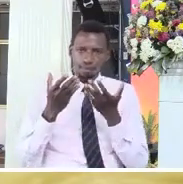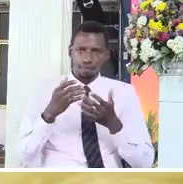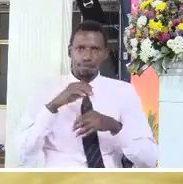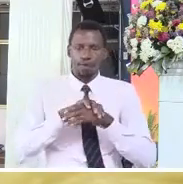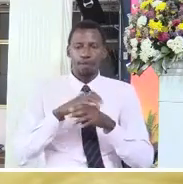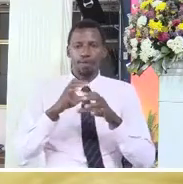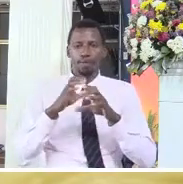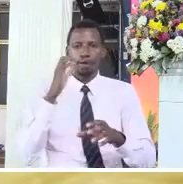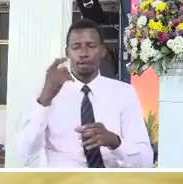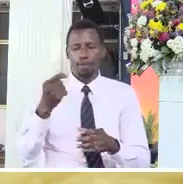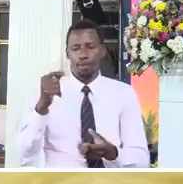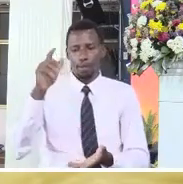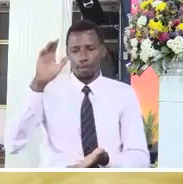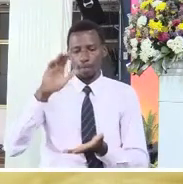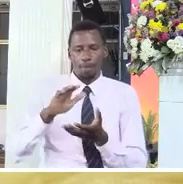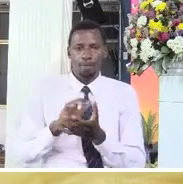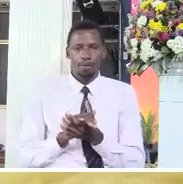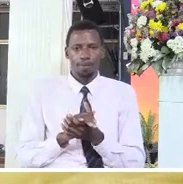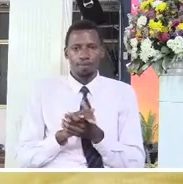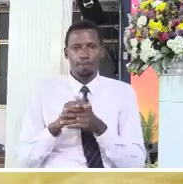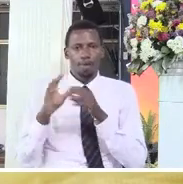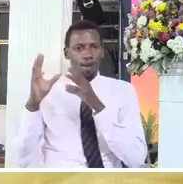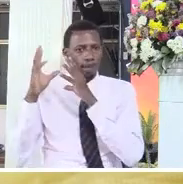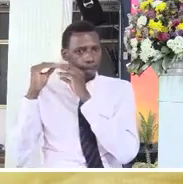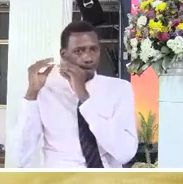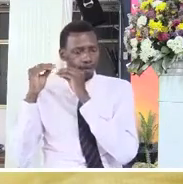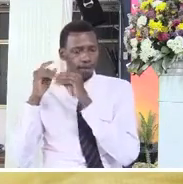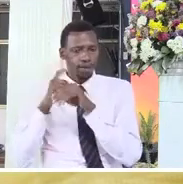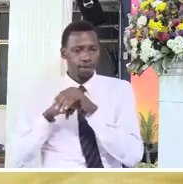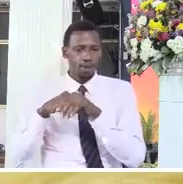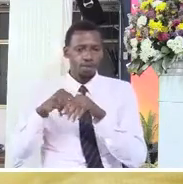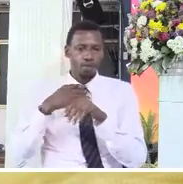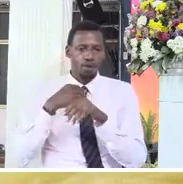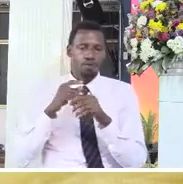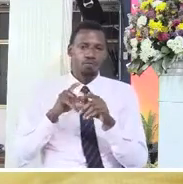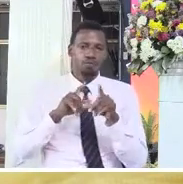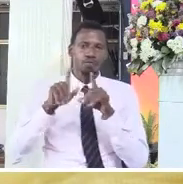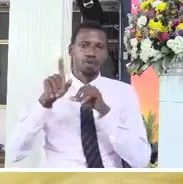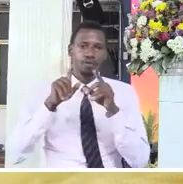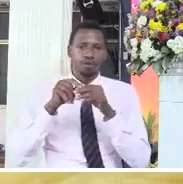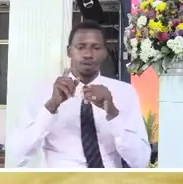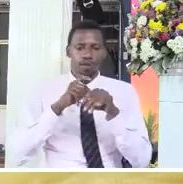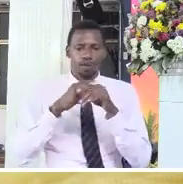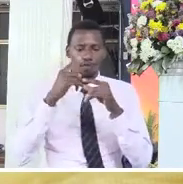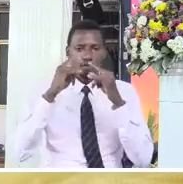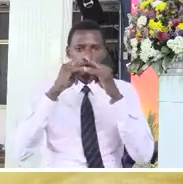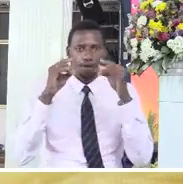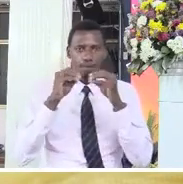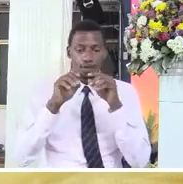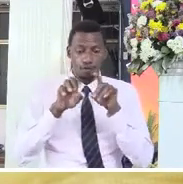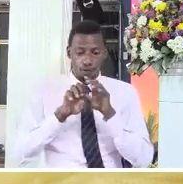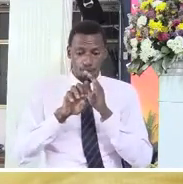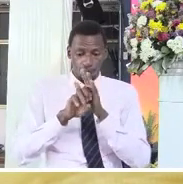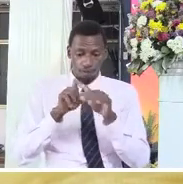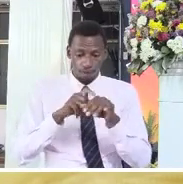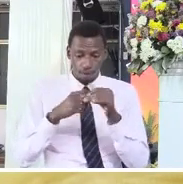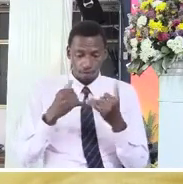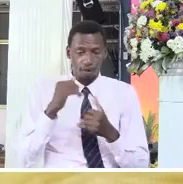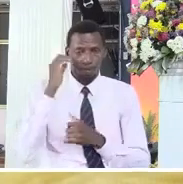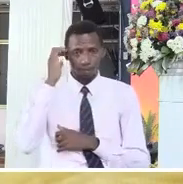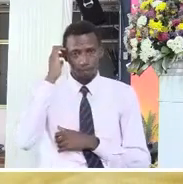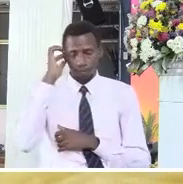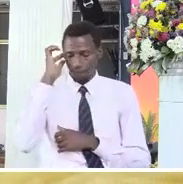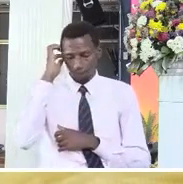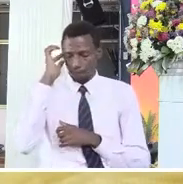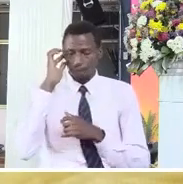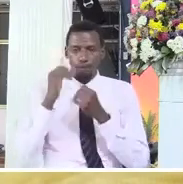cost, getting the mattresses whenever you are going for a mission, whenever you are having camp meeting like we are right now, just the support that you